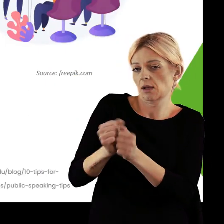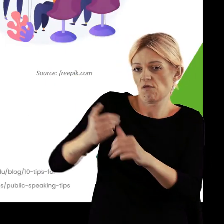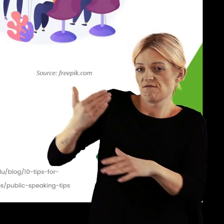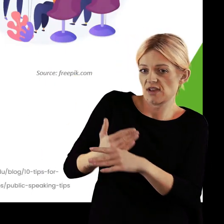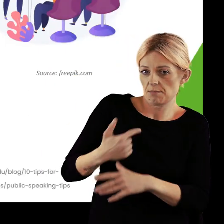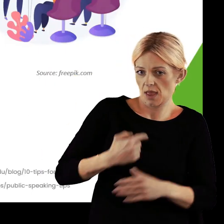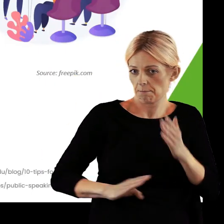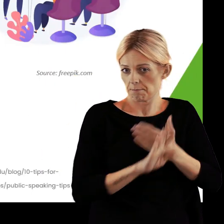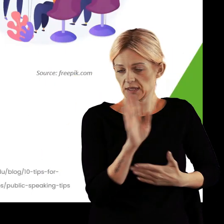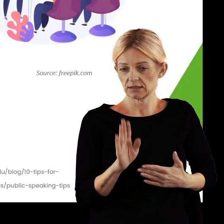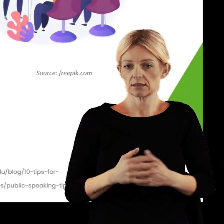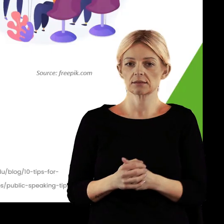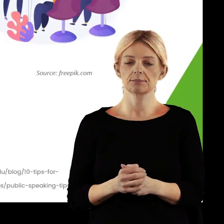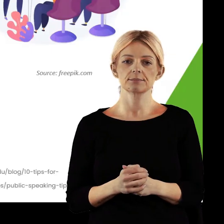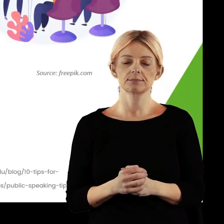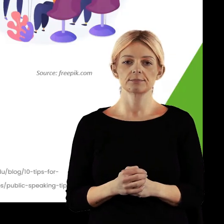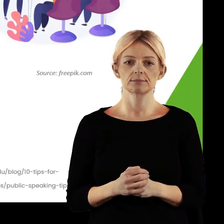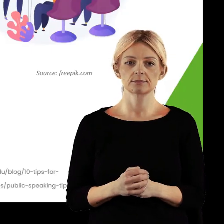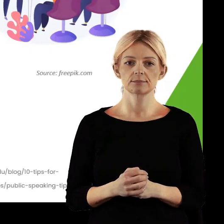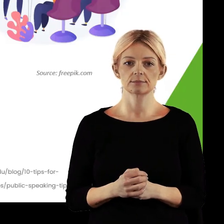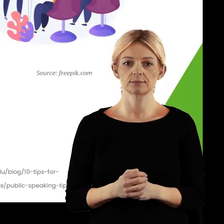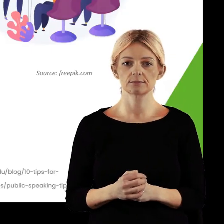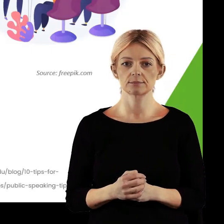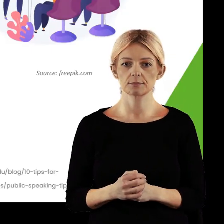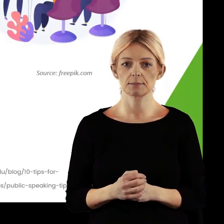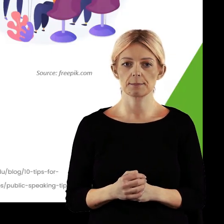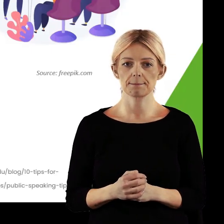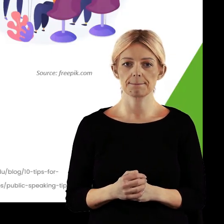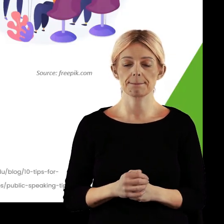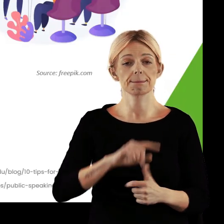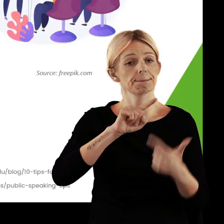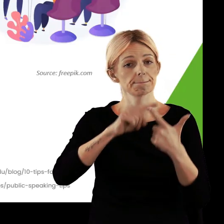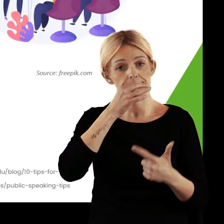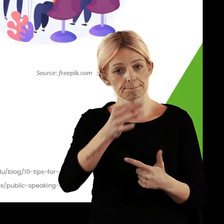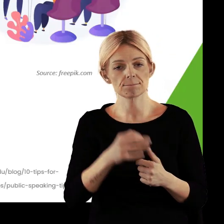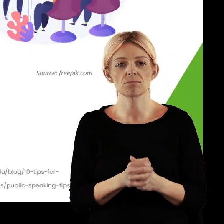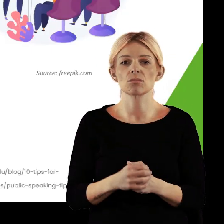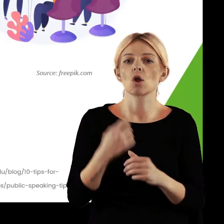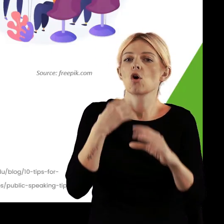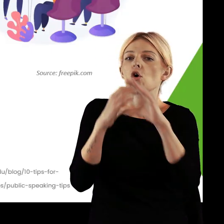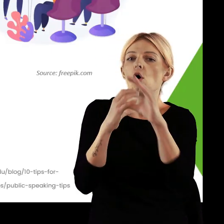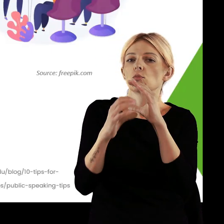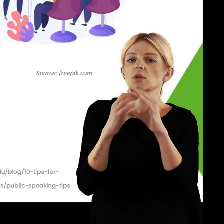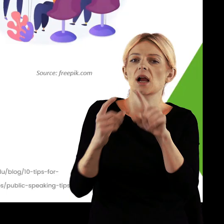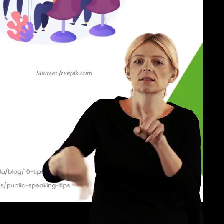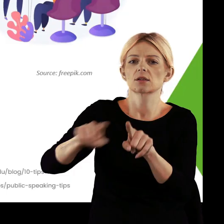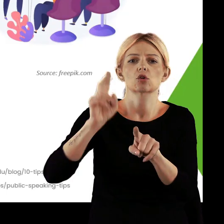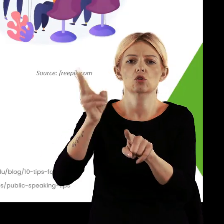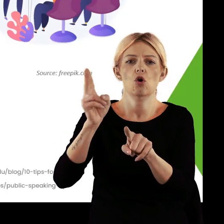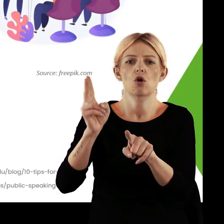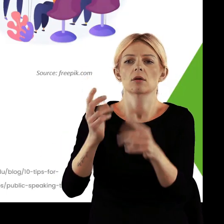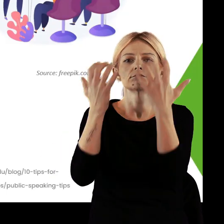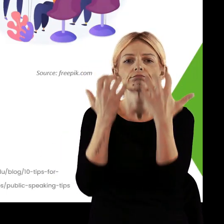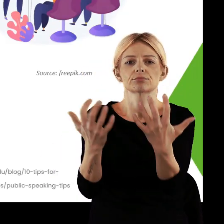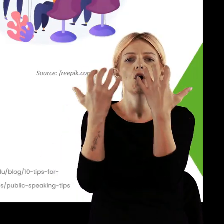is. What our audience can expect from our presentation. It is also worth considering